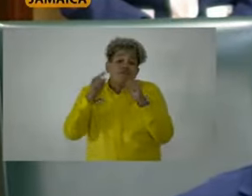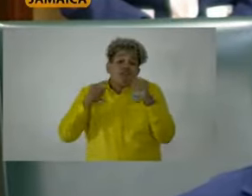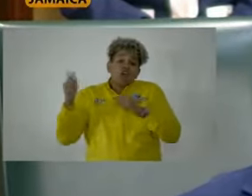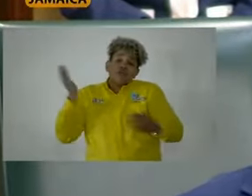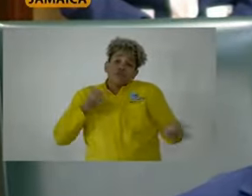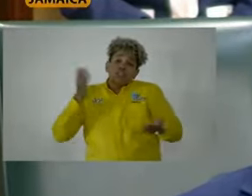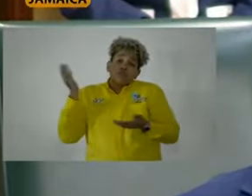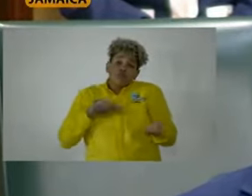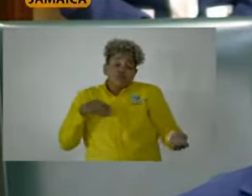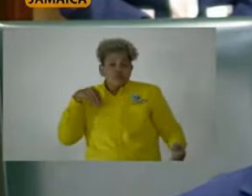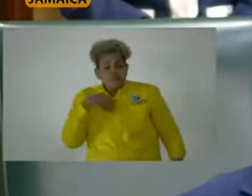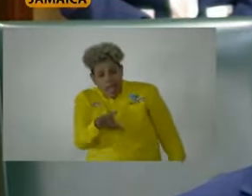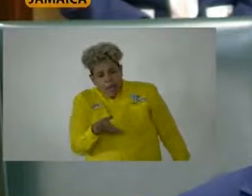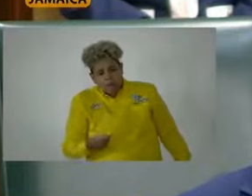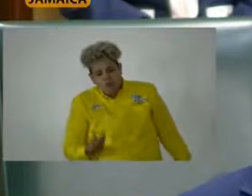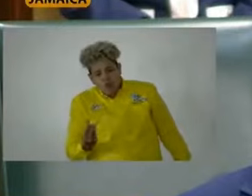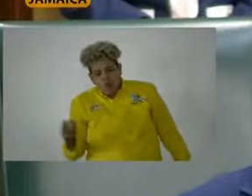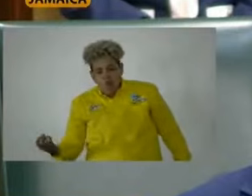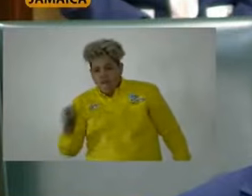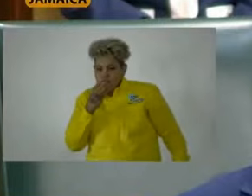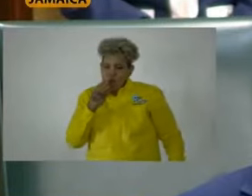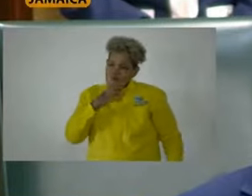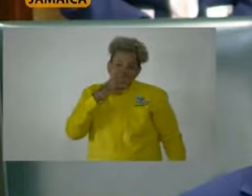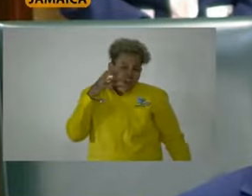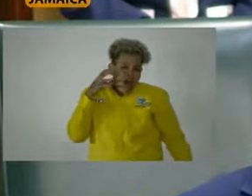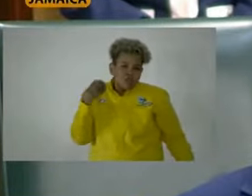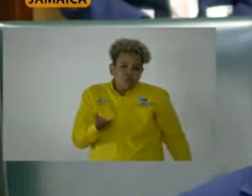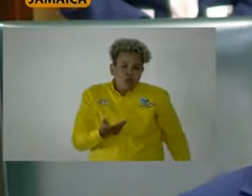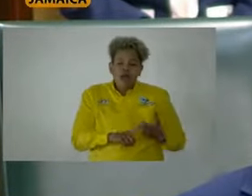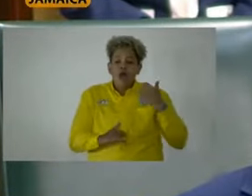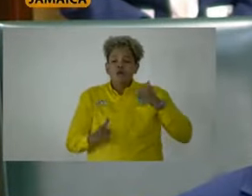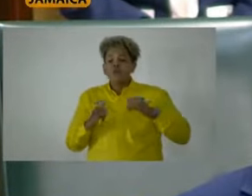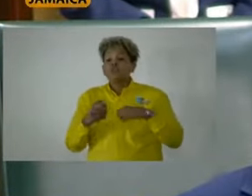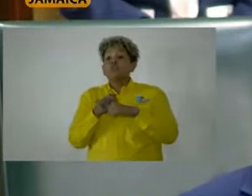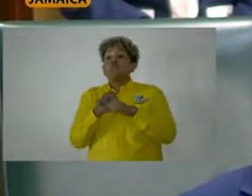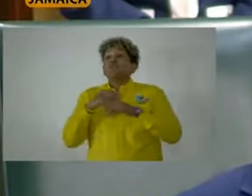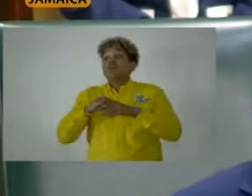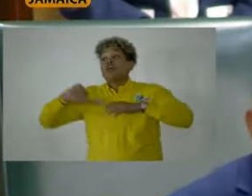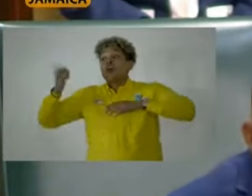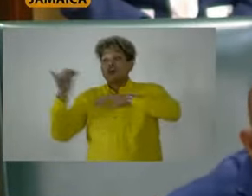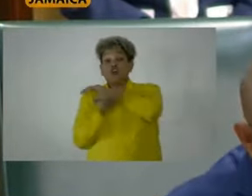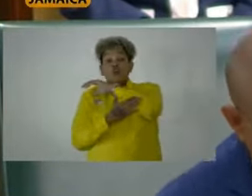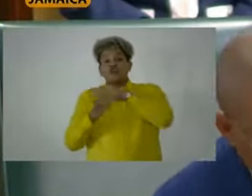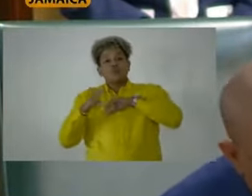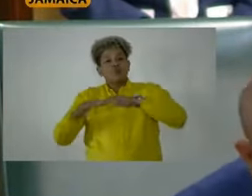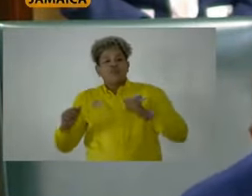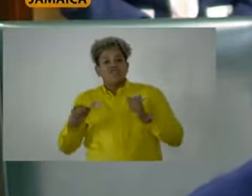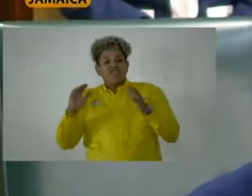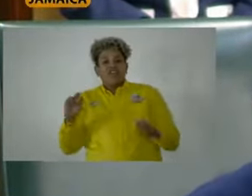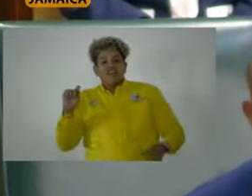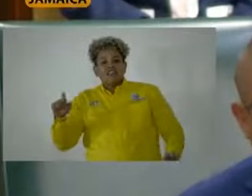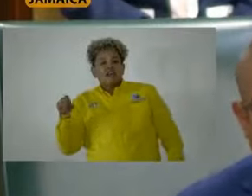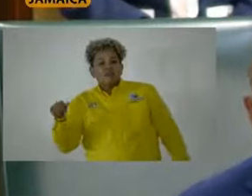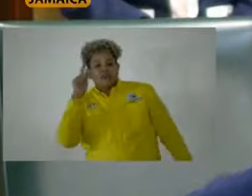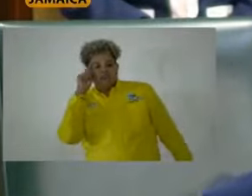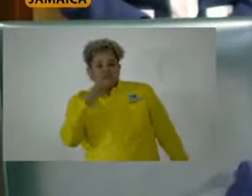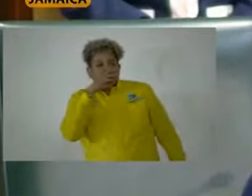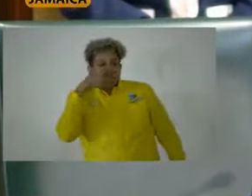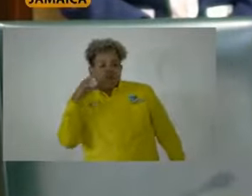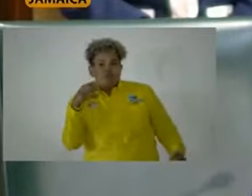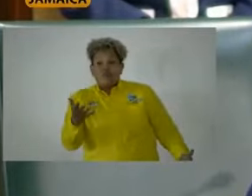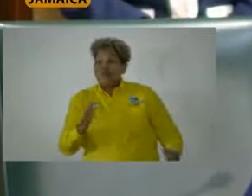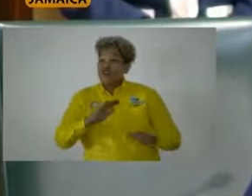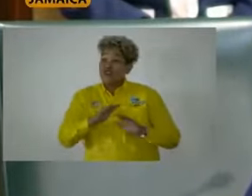inputs that they use, farm supplies, which producers in other countries do not face. Jamaican farmers have